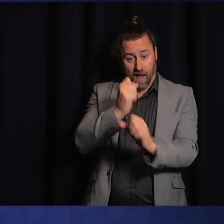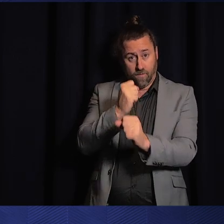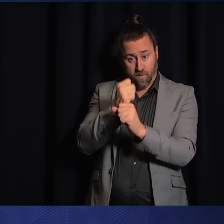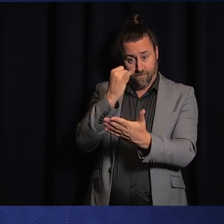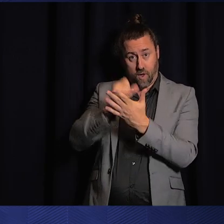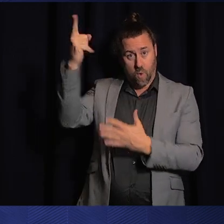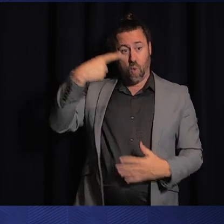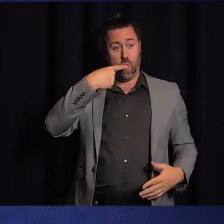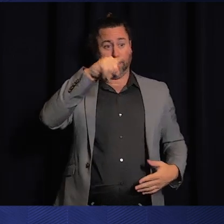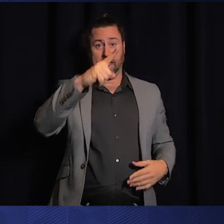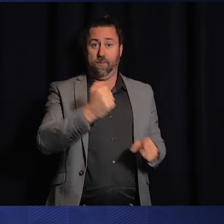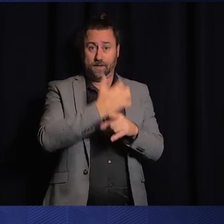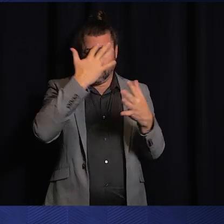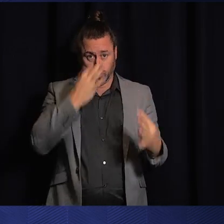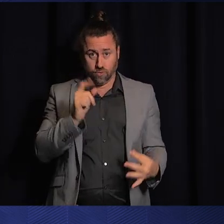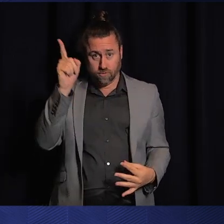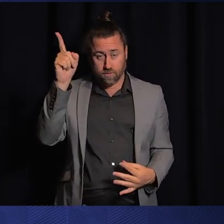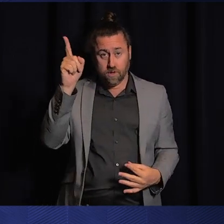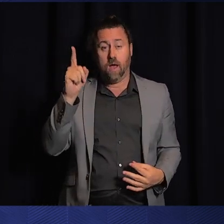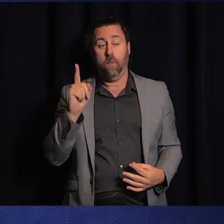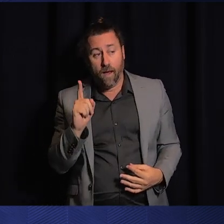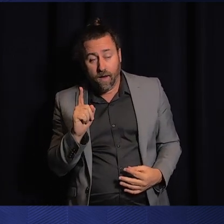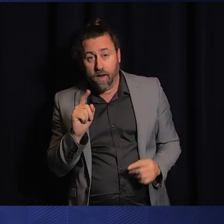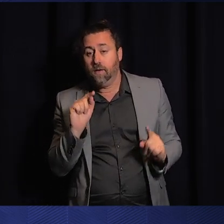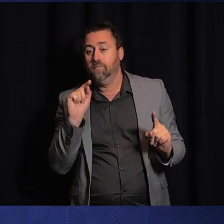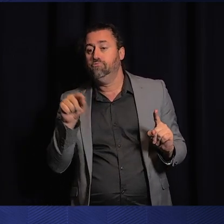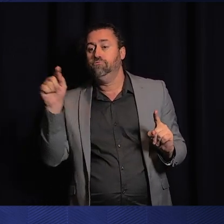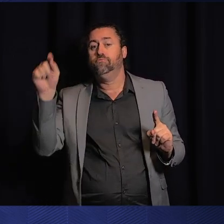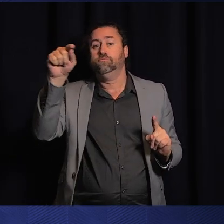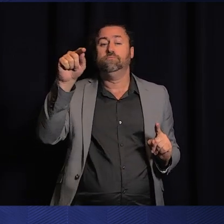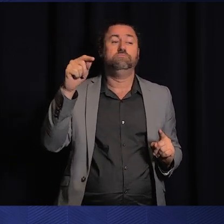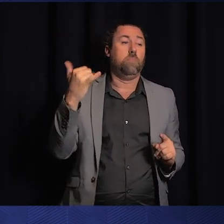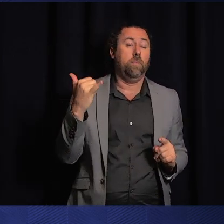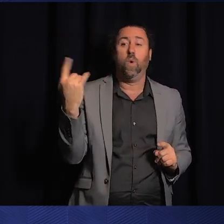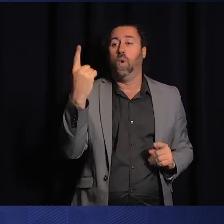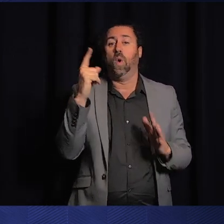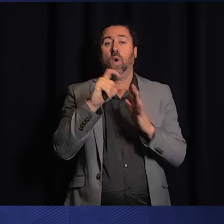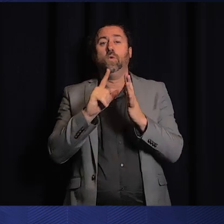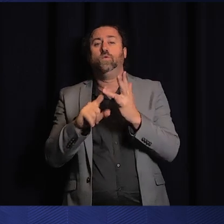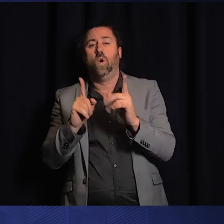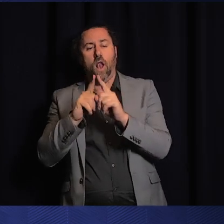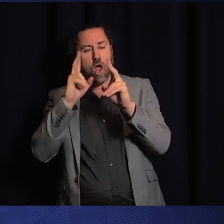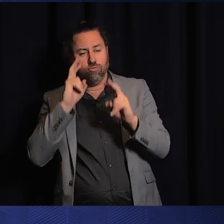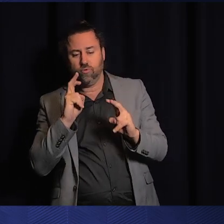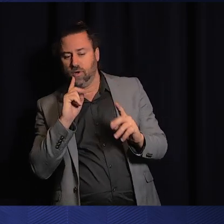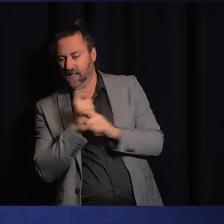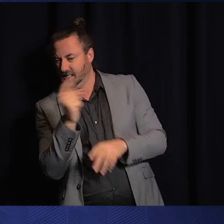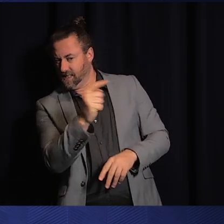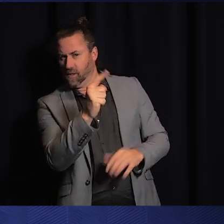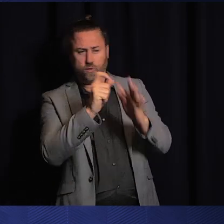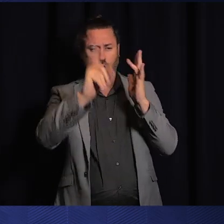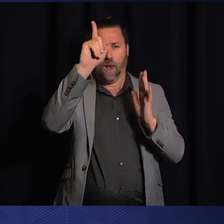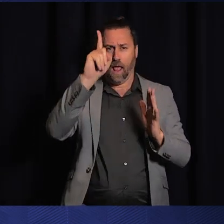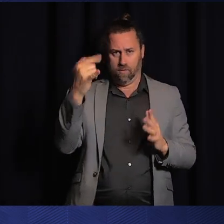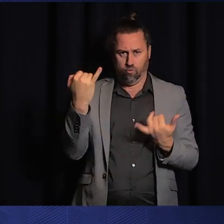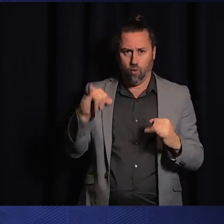you rightly said, but also the corporations. And I just want maybe also